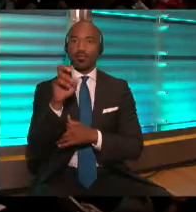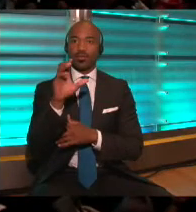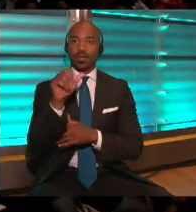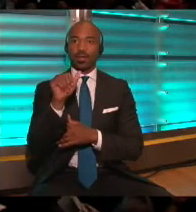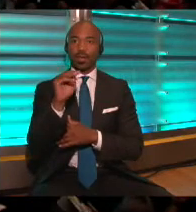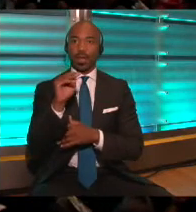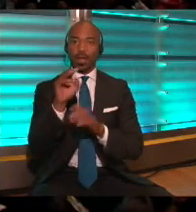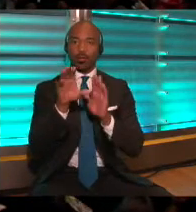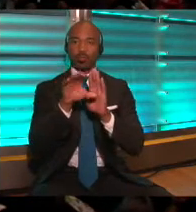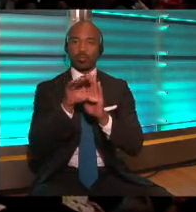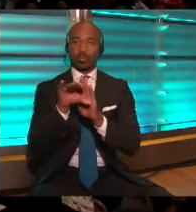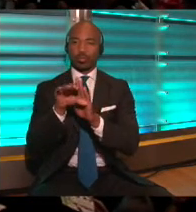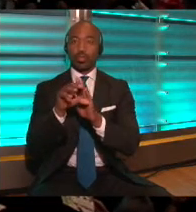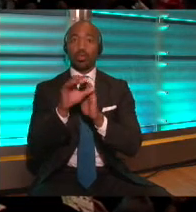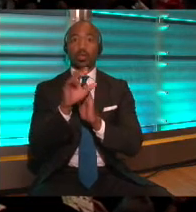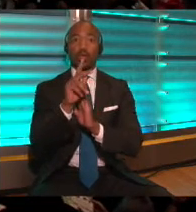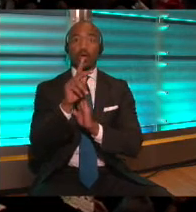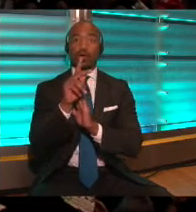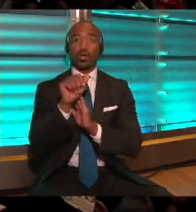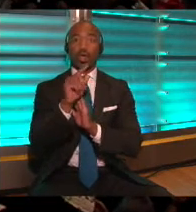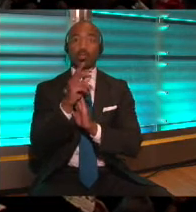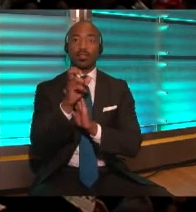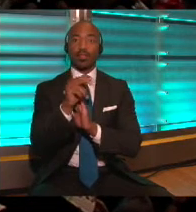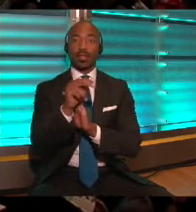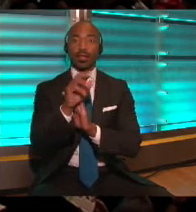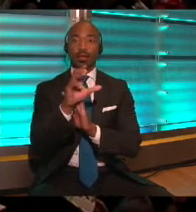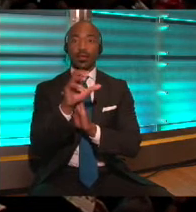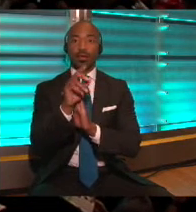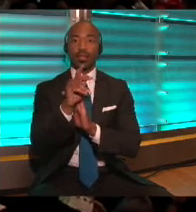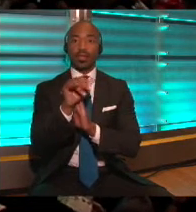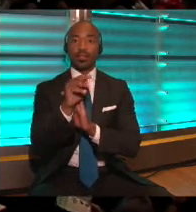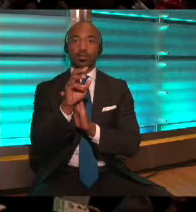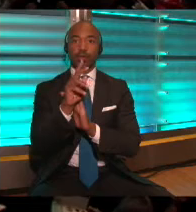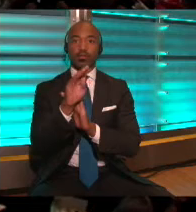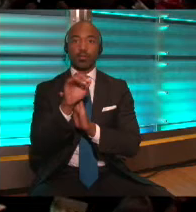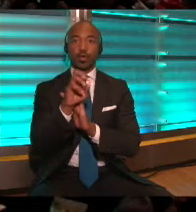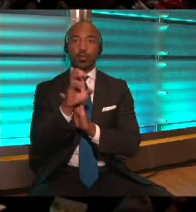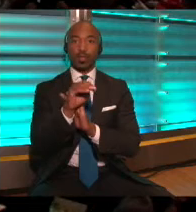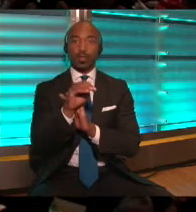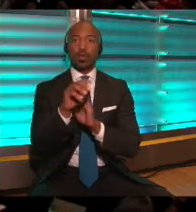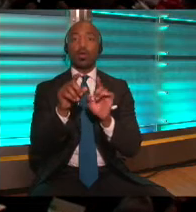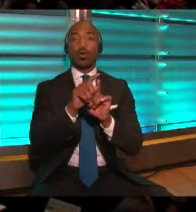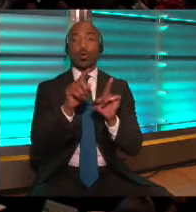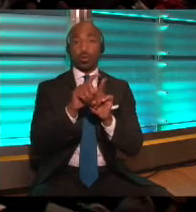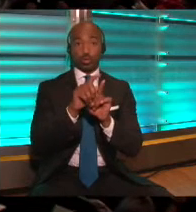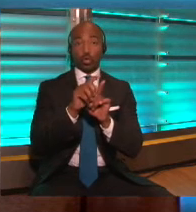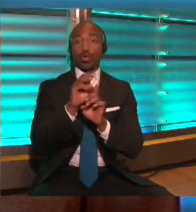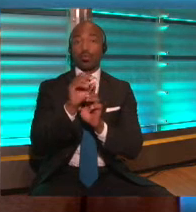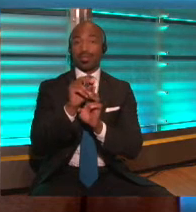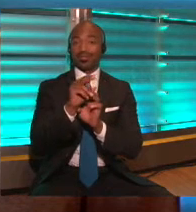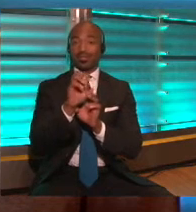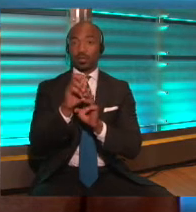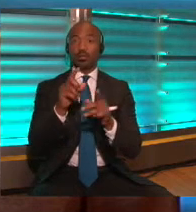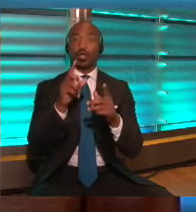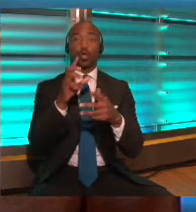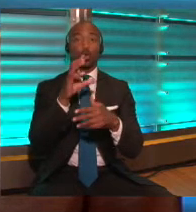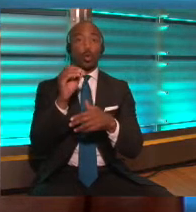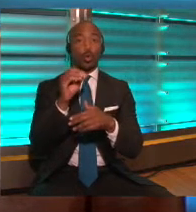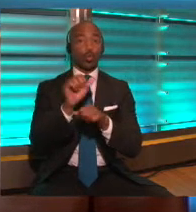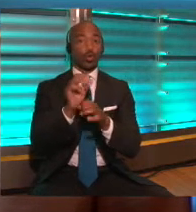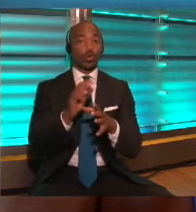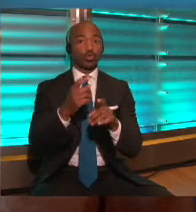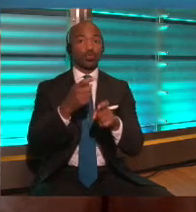I want to introduce you to Katherine Kalinas Berman and Sophie Kalinas LaMontagne. They are sisters and co-founders of